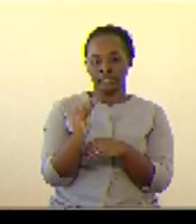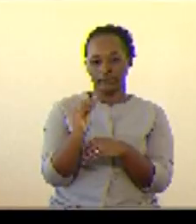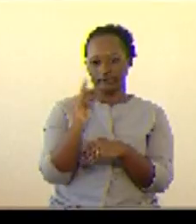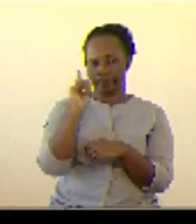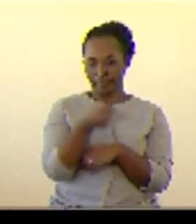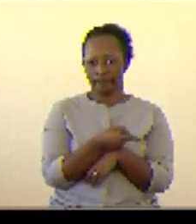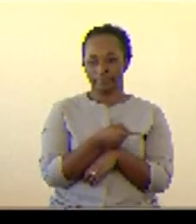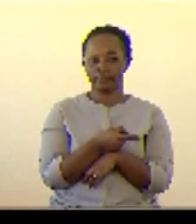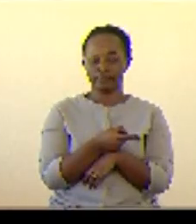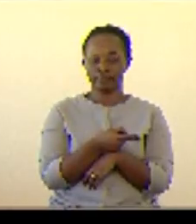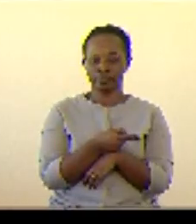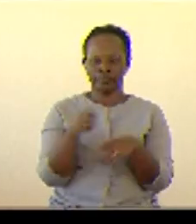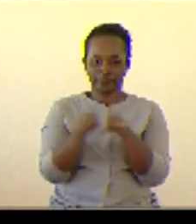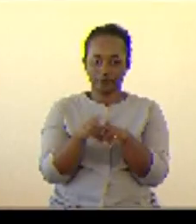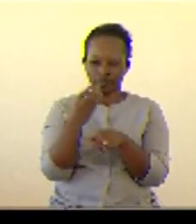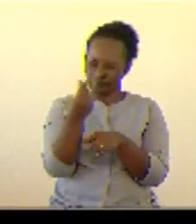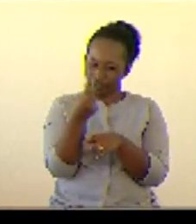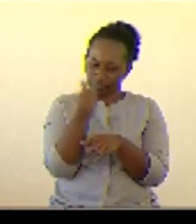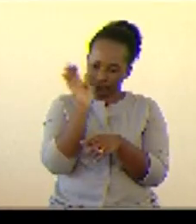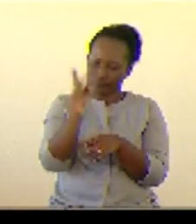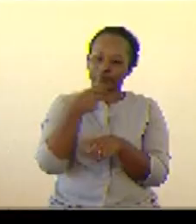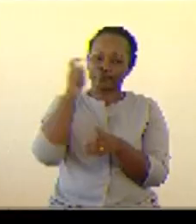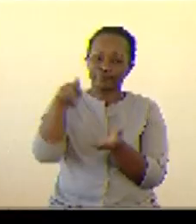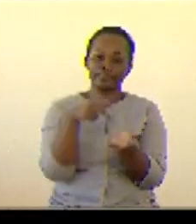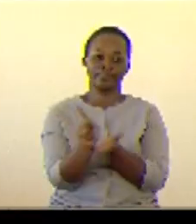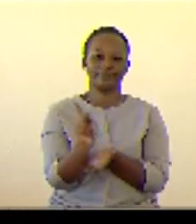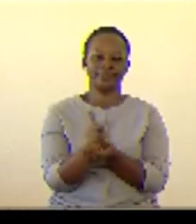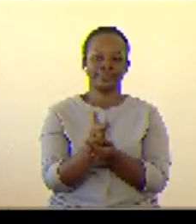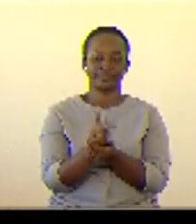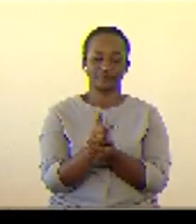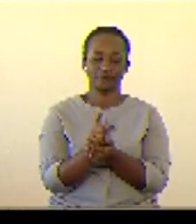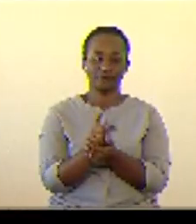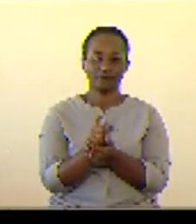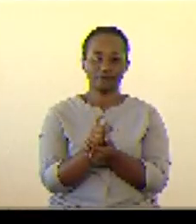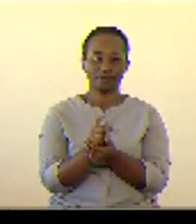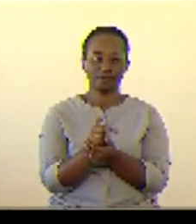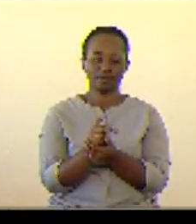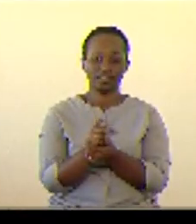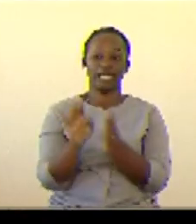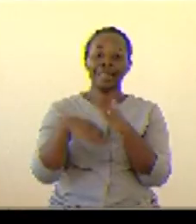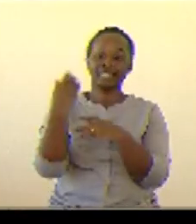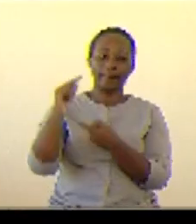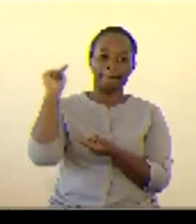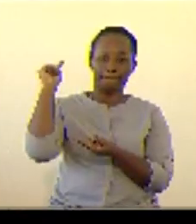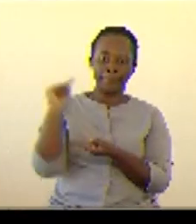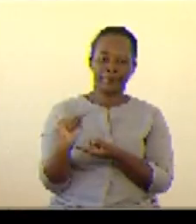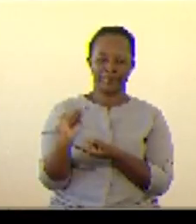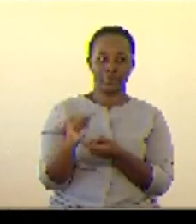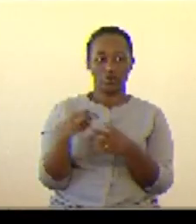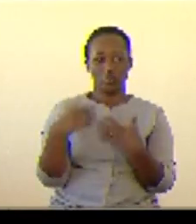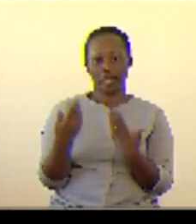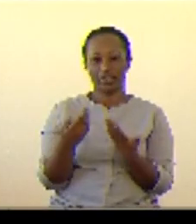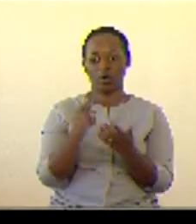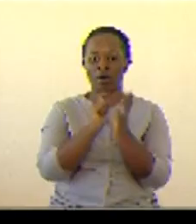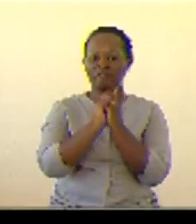is its selling price. This is its selling price, and you reduce for someone maybe